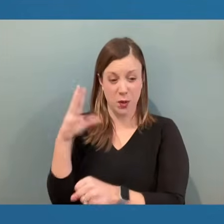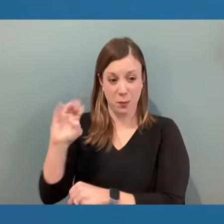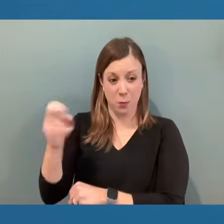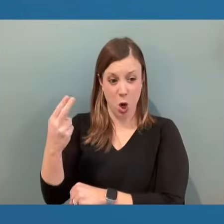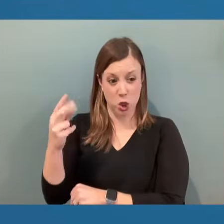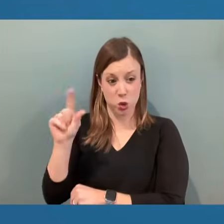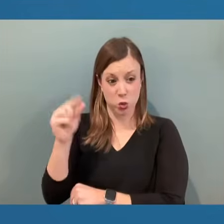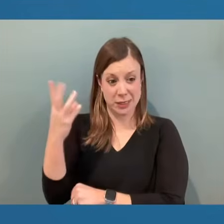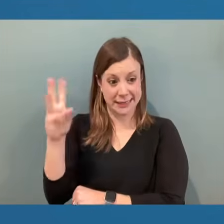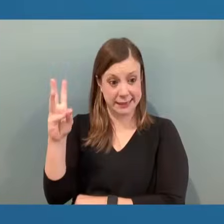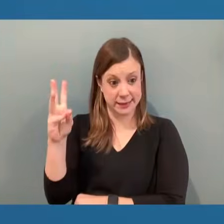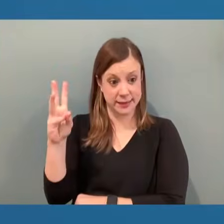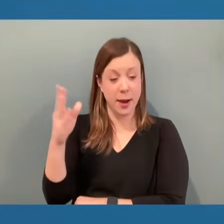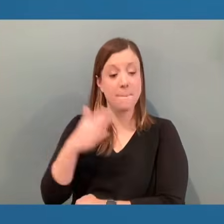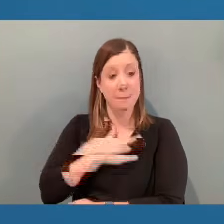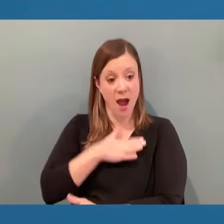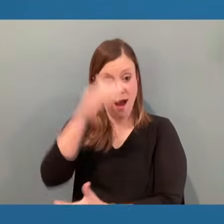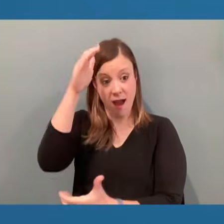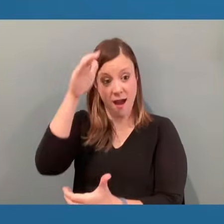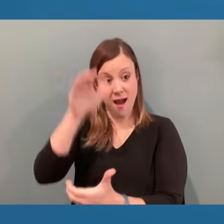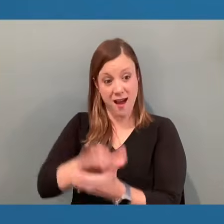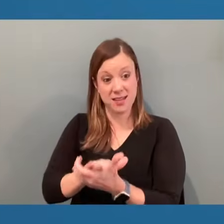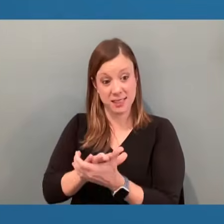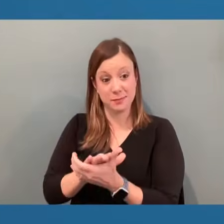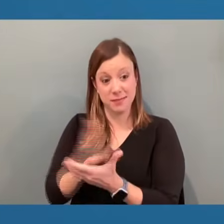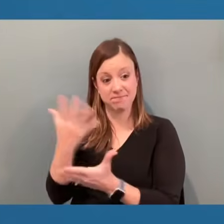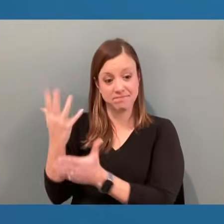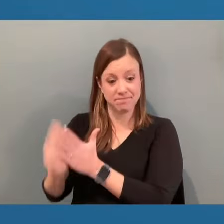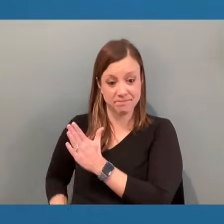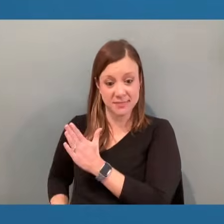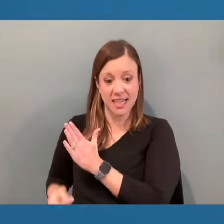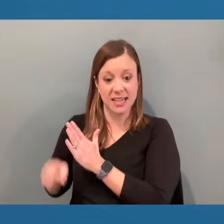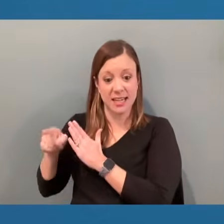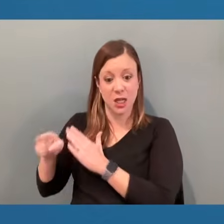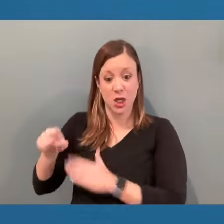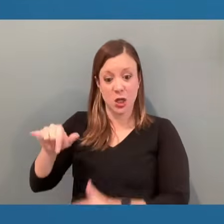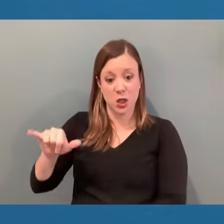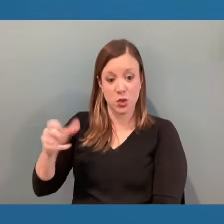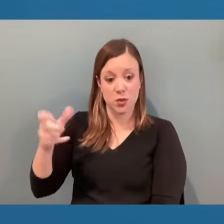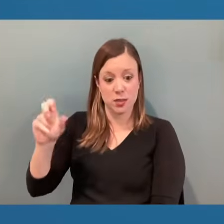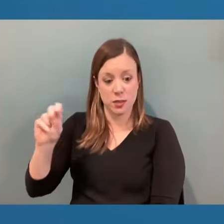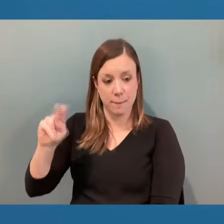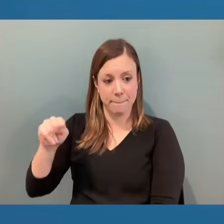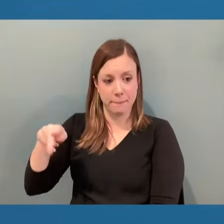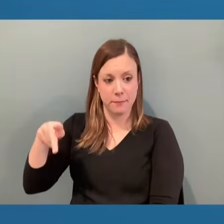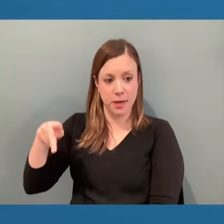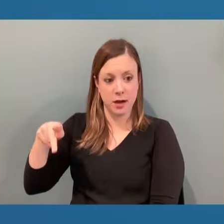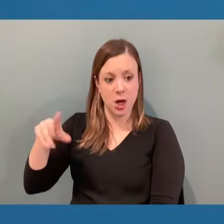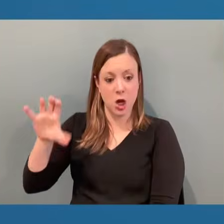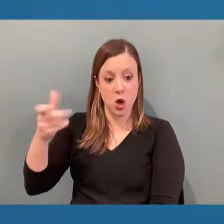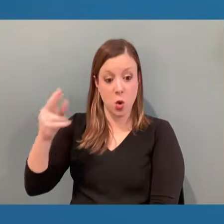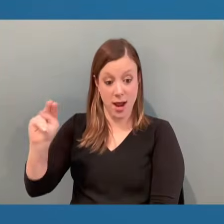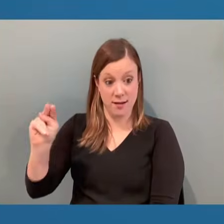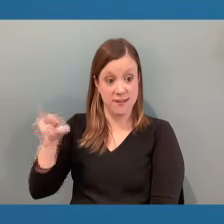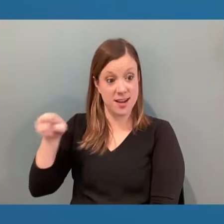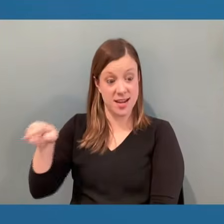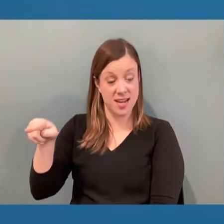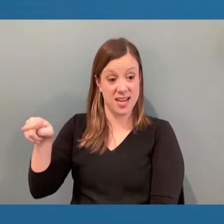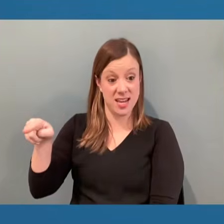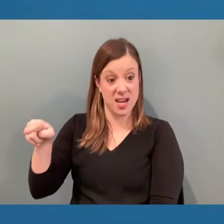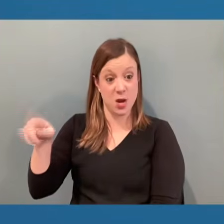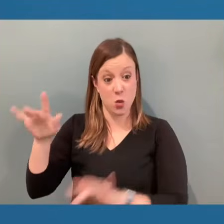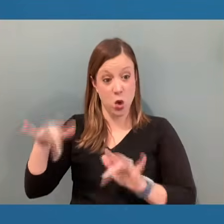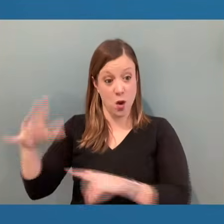2016, my late husband, Yusuf Cohen, recorded a video that was sent to the